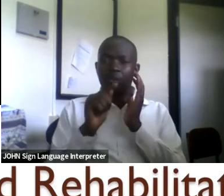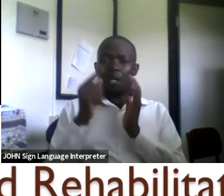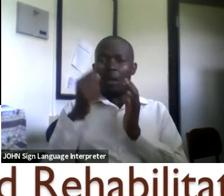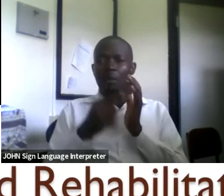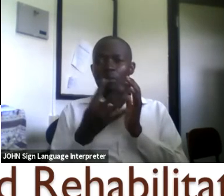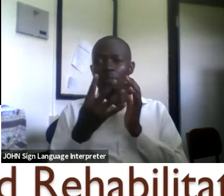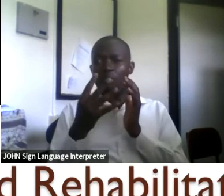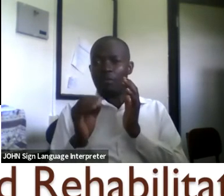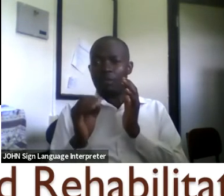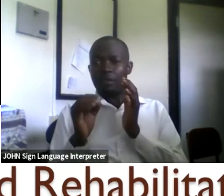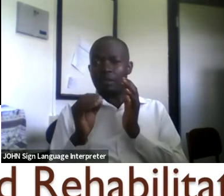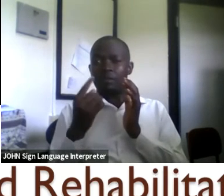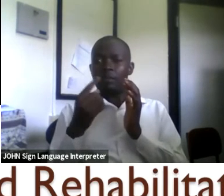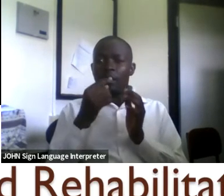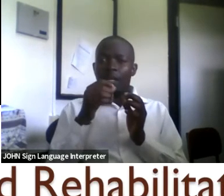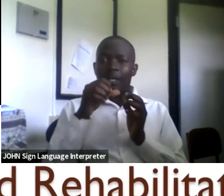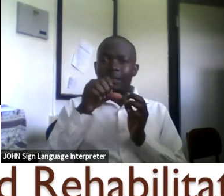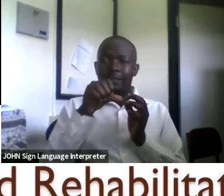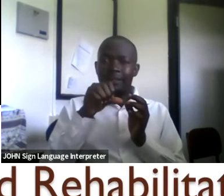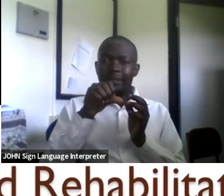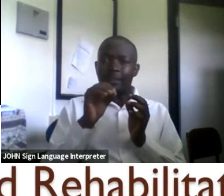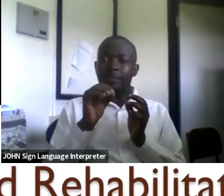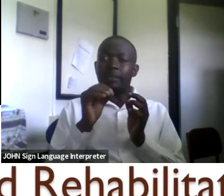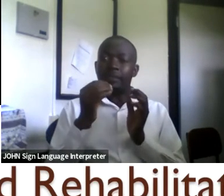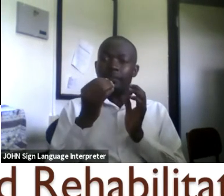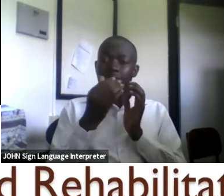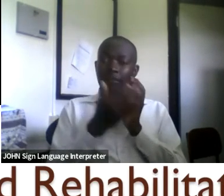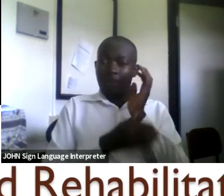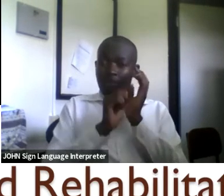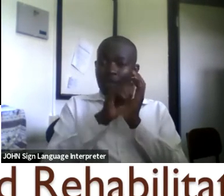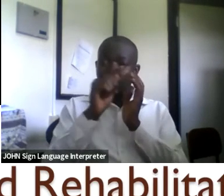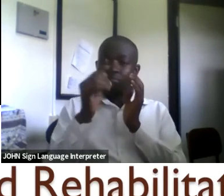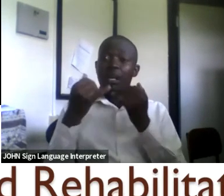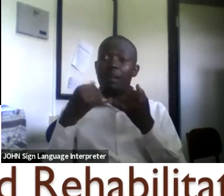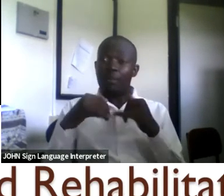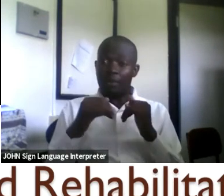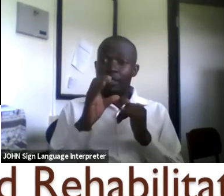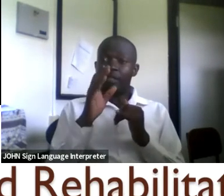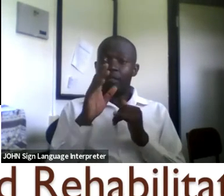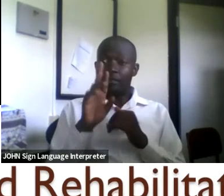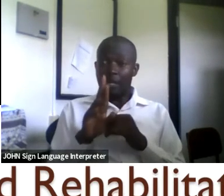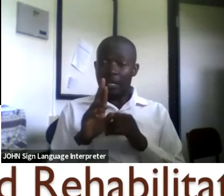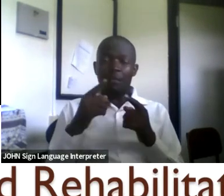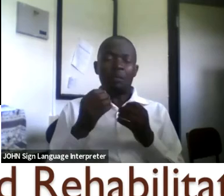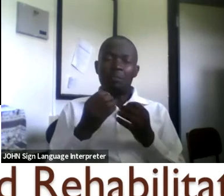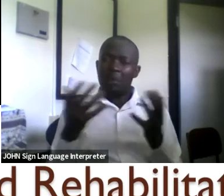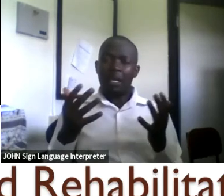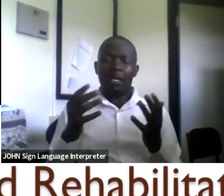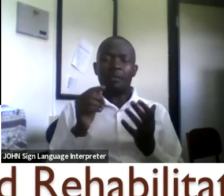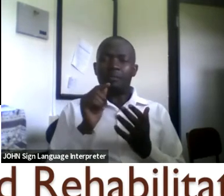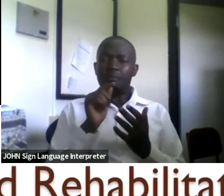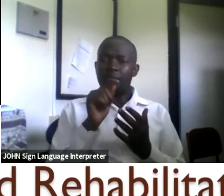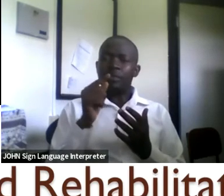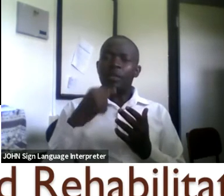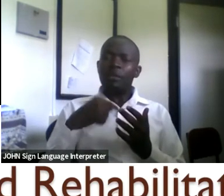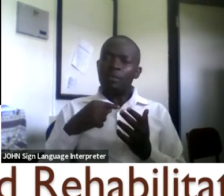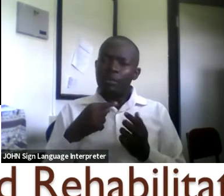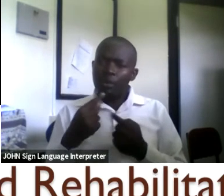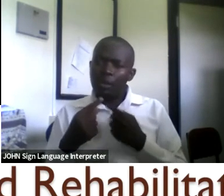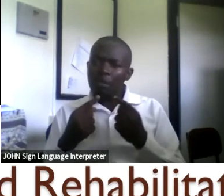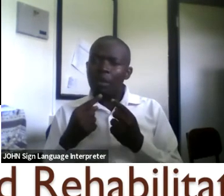90 countries implementing CBR, and but mostly in we are talking about low and middle income